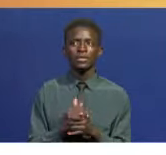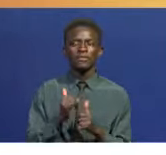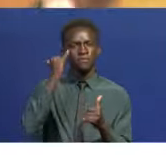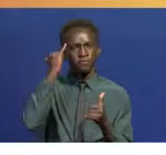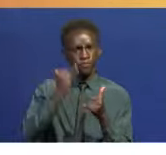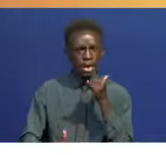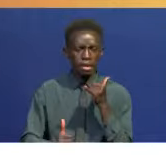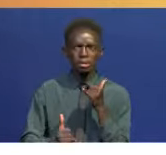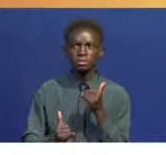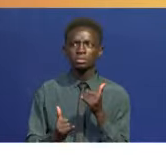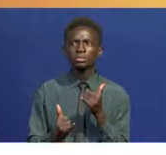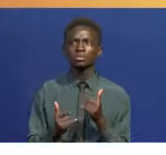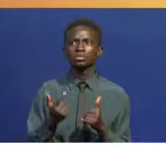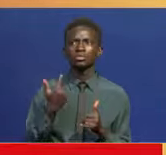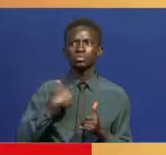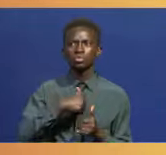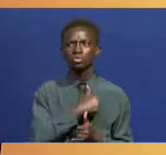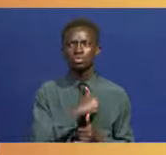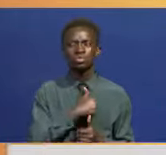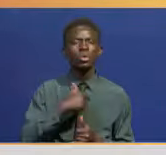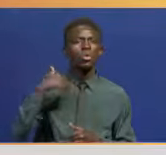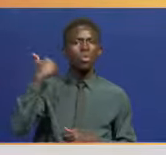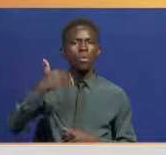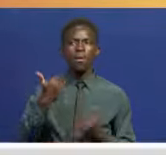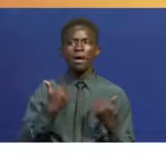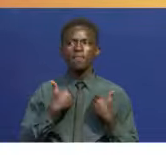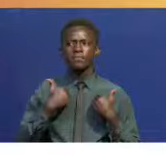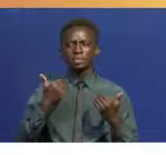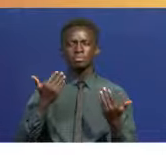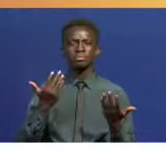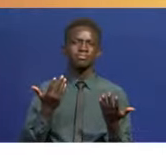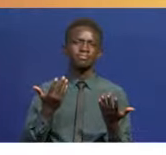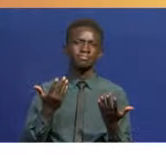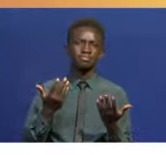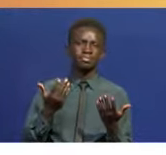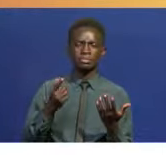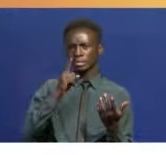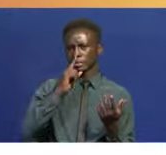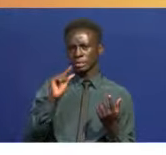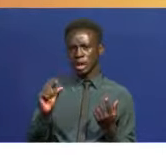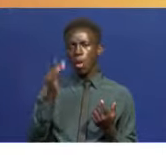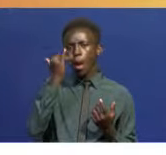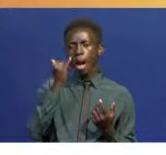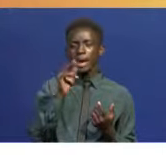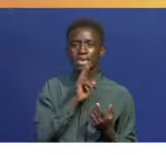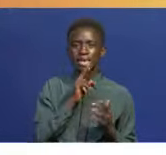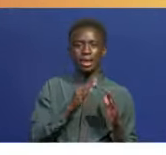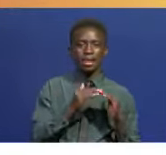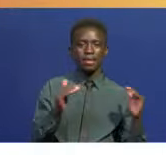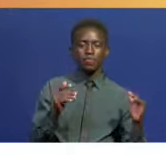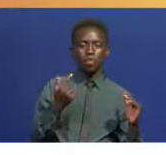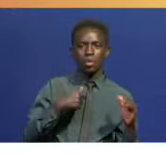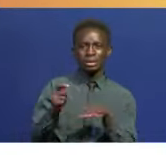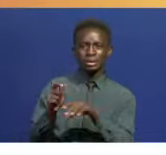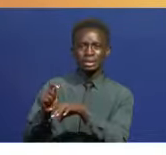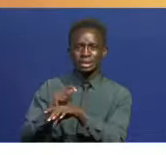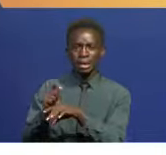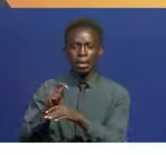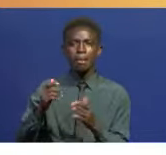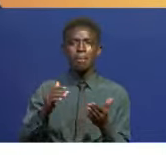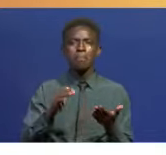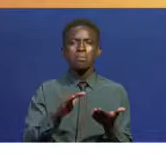Finally, we do remuneration because of the risk levels, and we do the training according to the